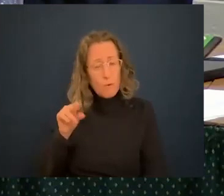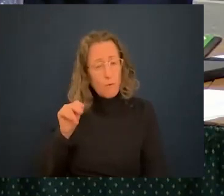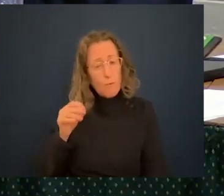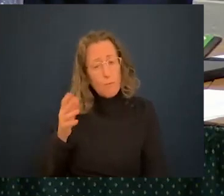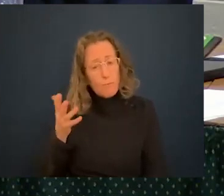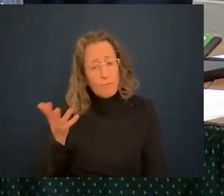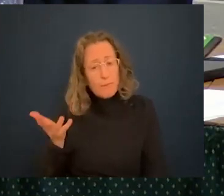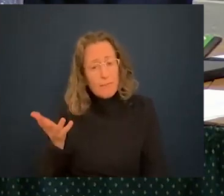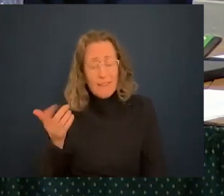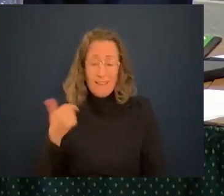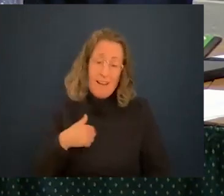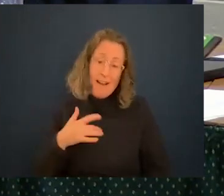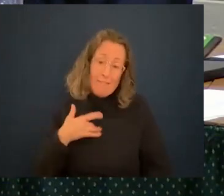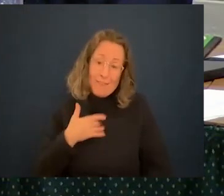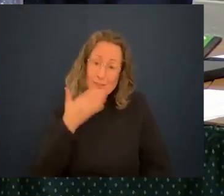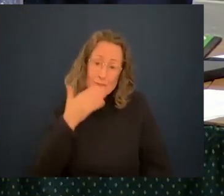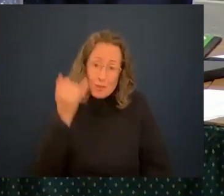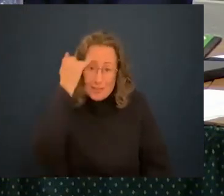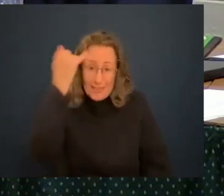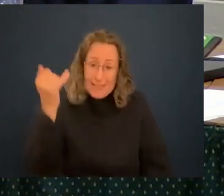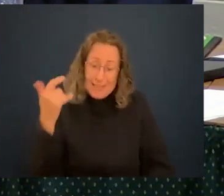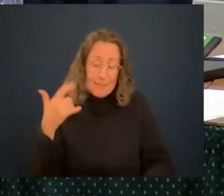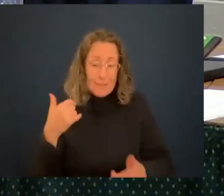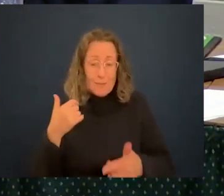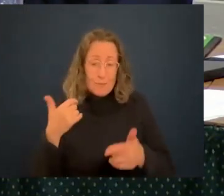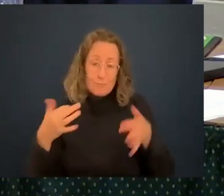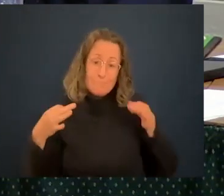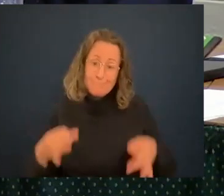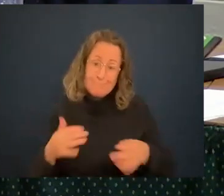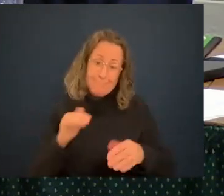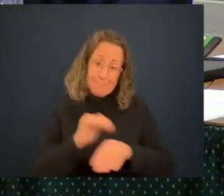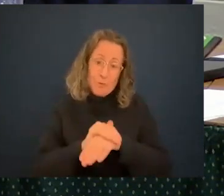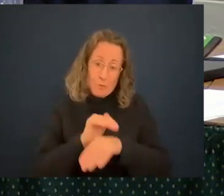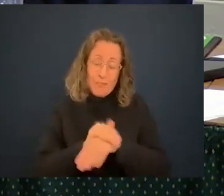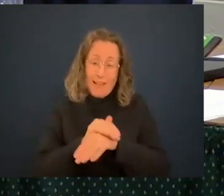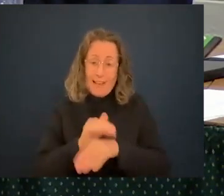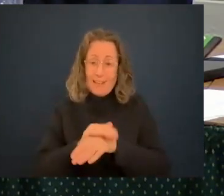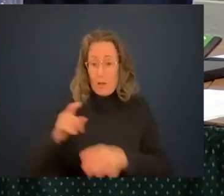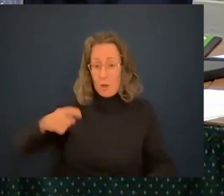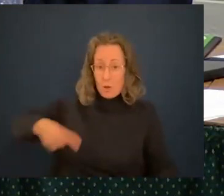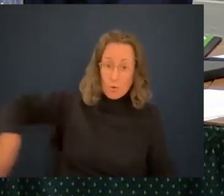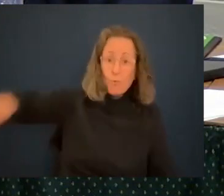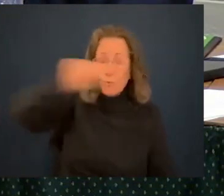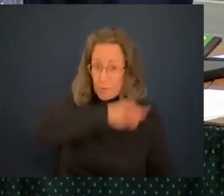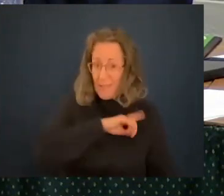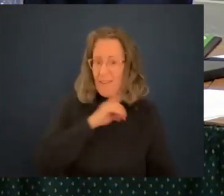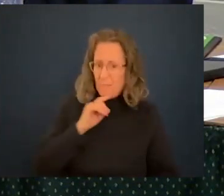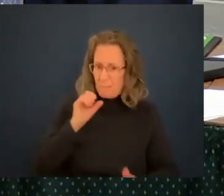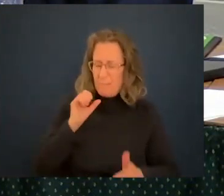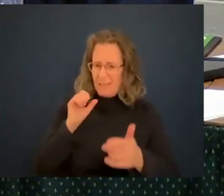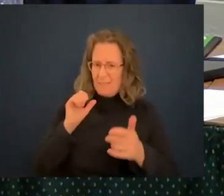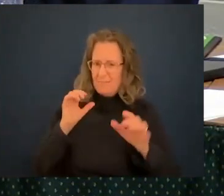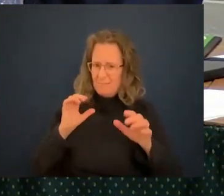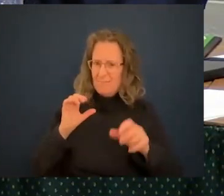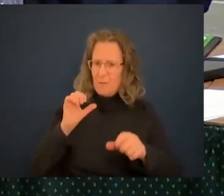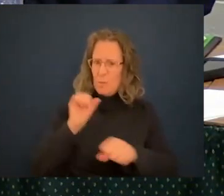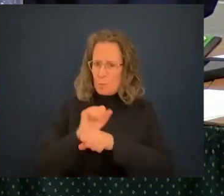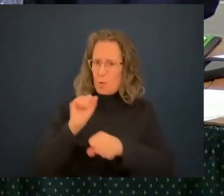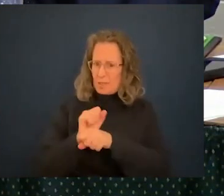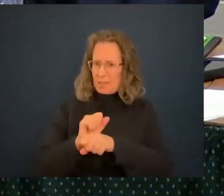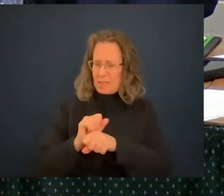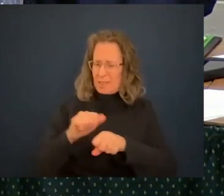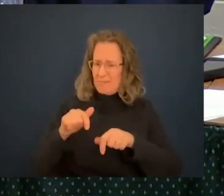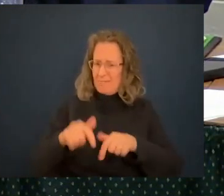I just think it's a good idea to move forward on it some it's work that we have been doing as a board for the last couple of months